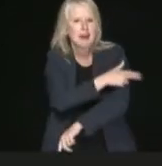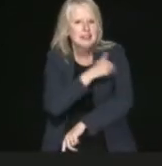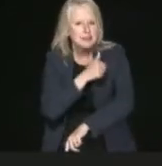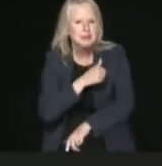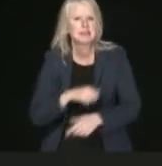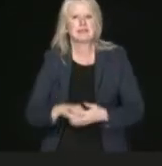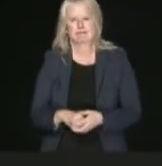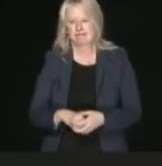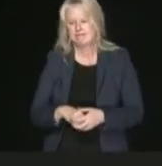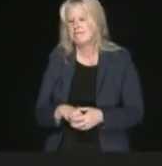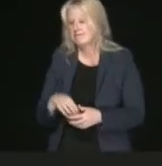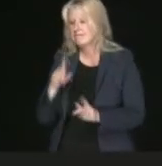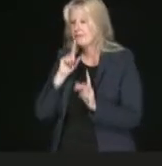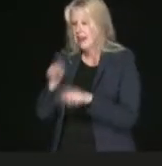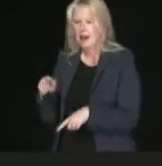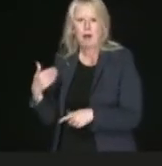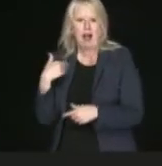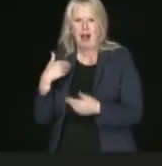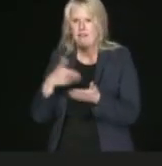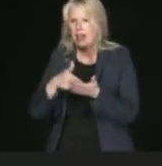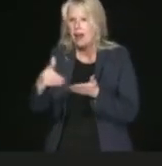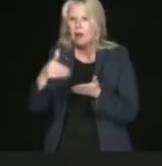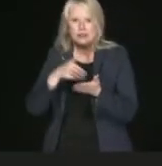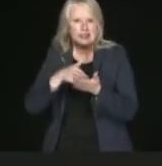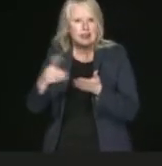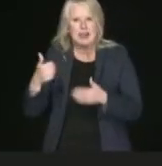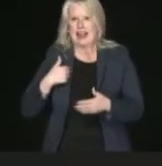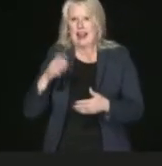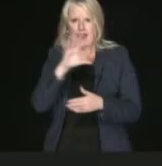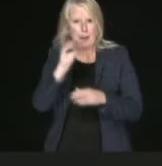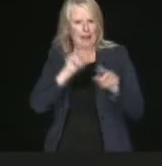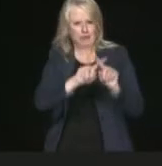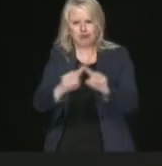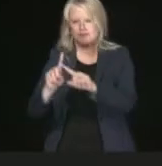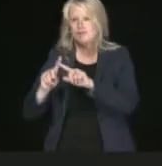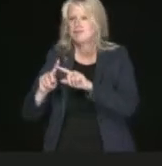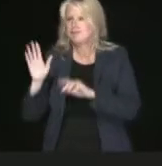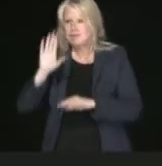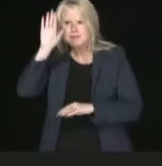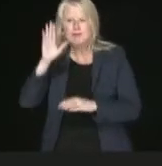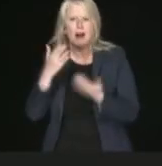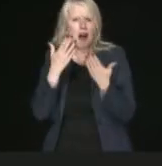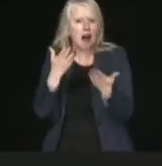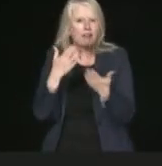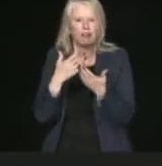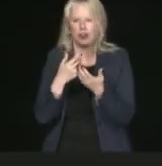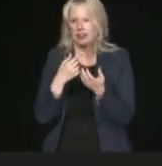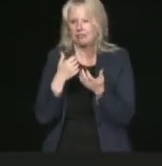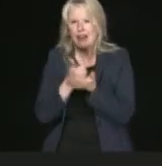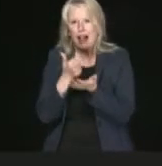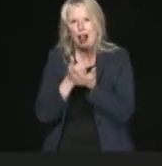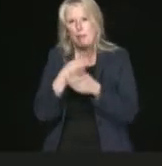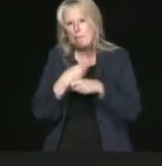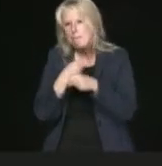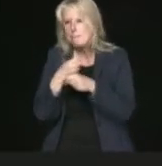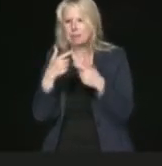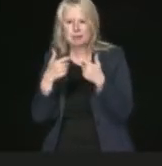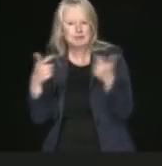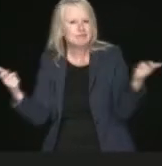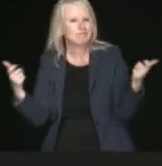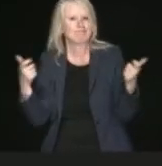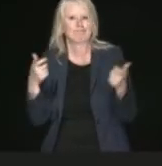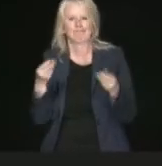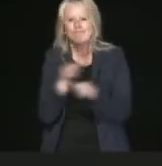had thousands and thousands of Canadian companies step up and offer to be part of supply chains for essential services,